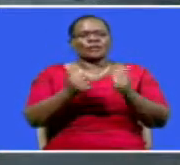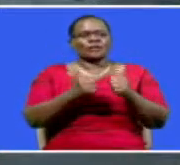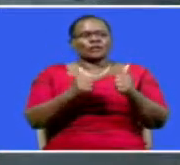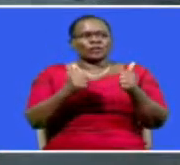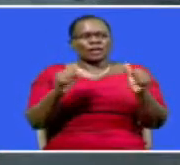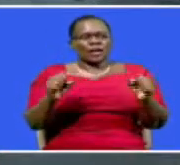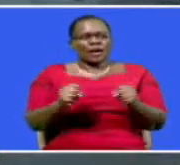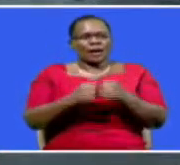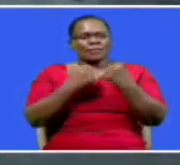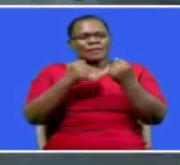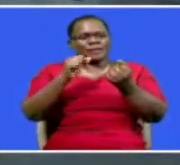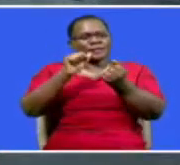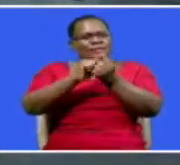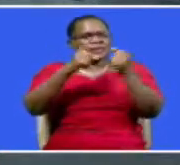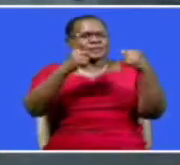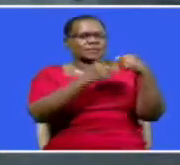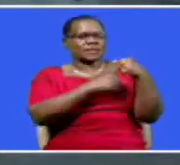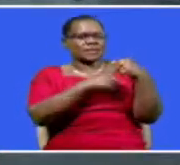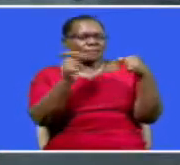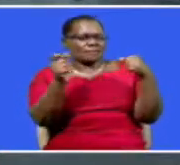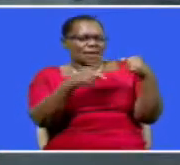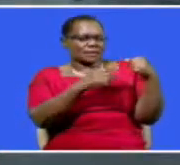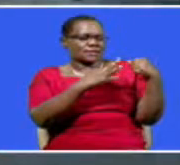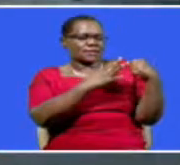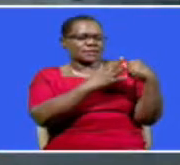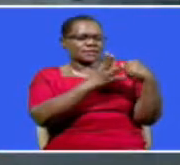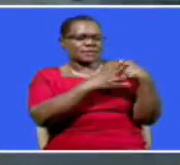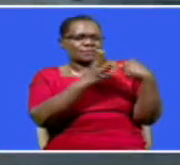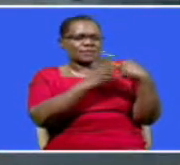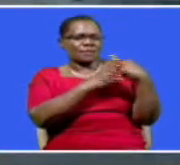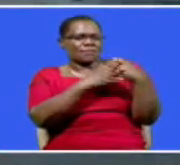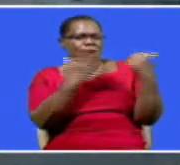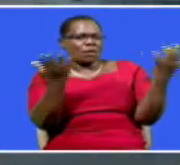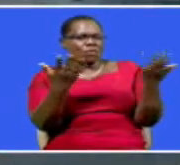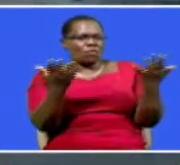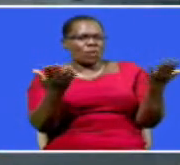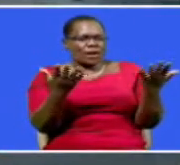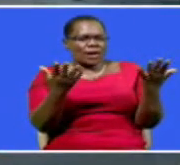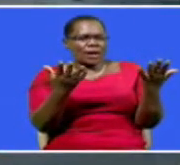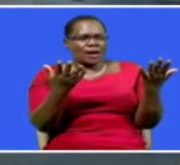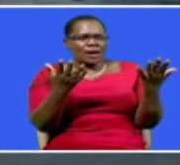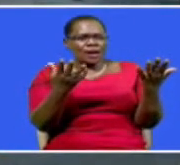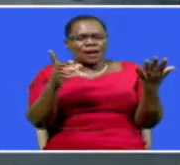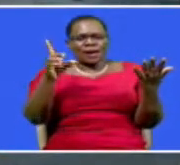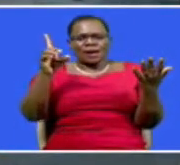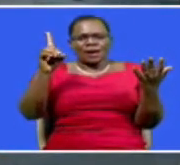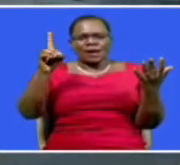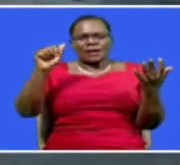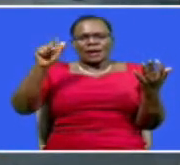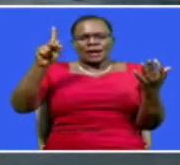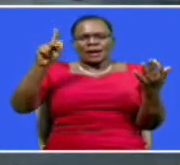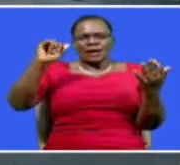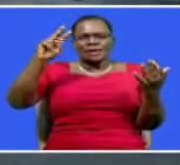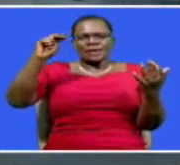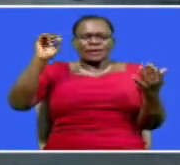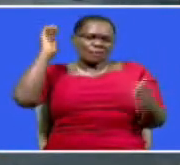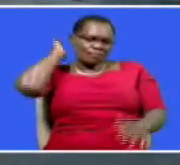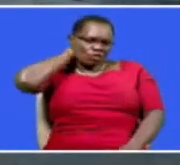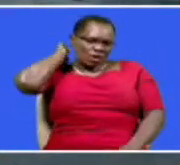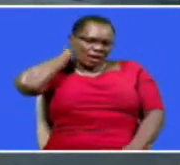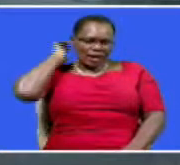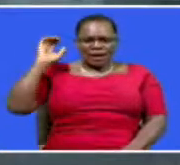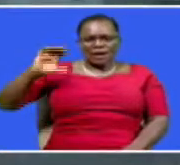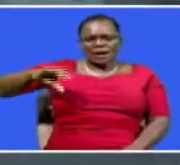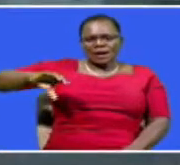haya yataandaliwa tarehe 16 mwezi Septemba katika eneo la Ndakaini Dam, kaunti ya Murang'a. Hapa